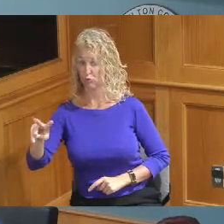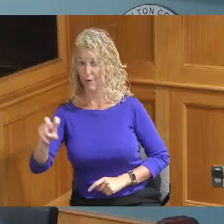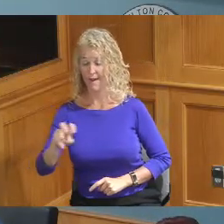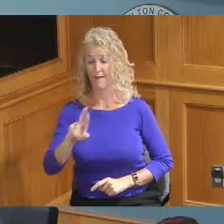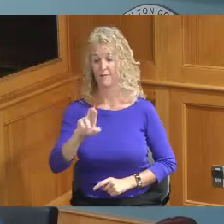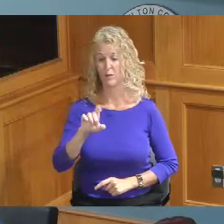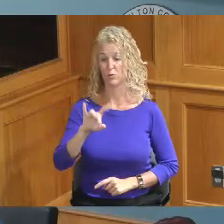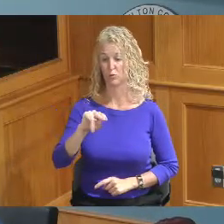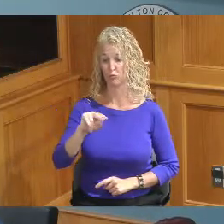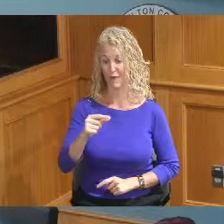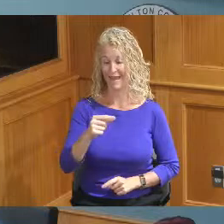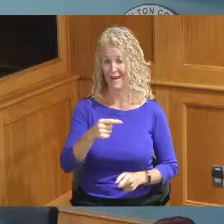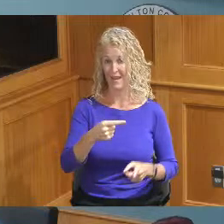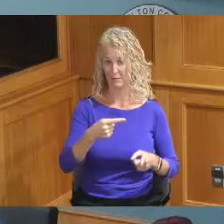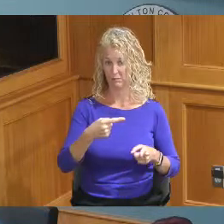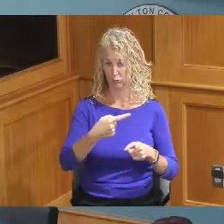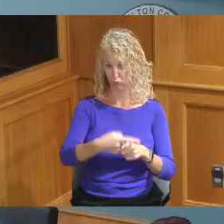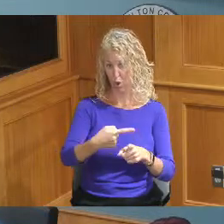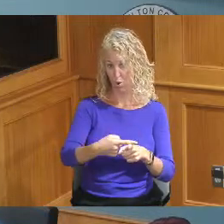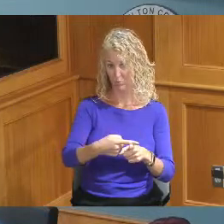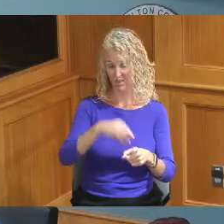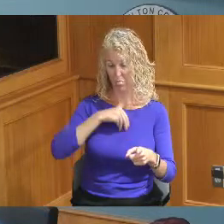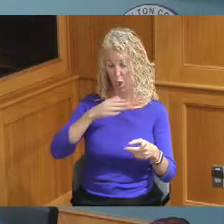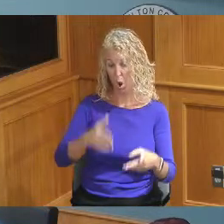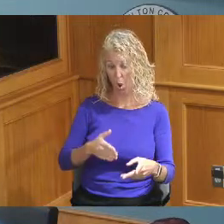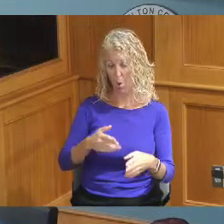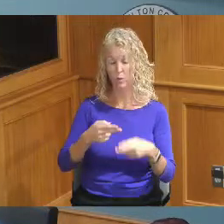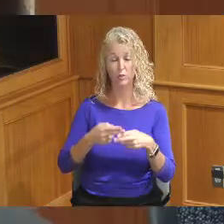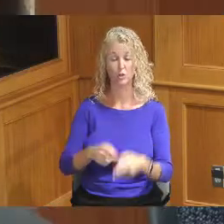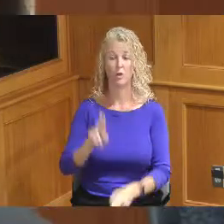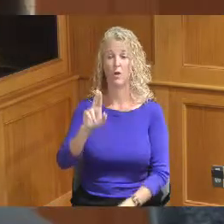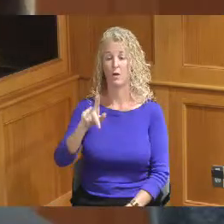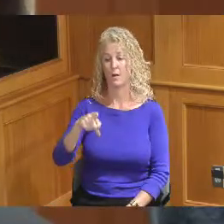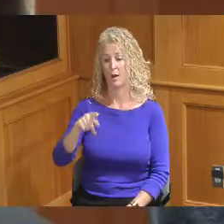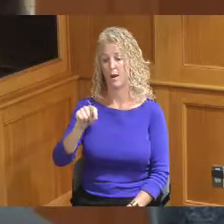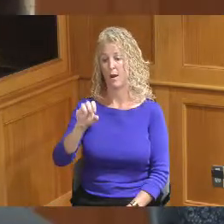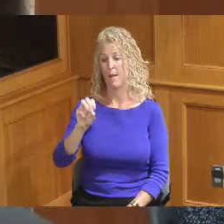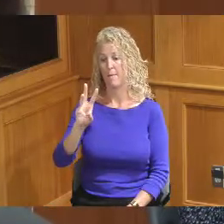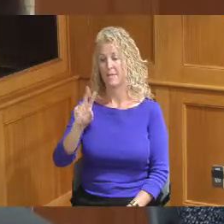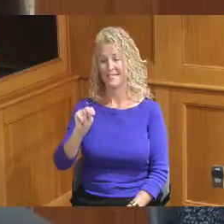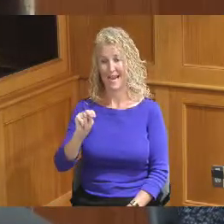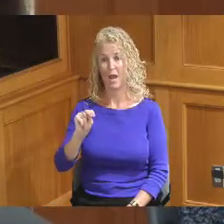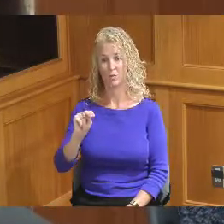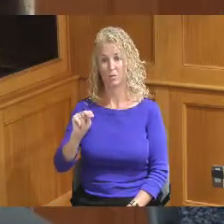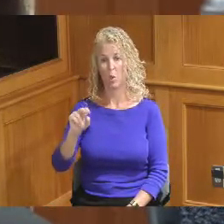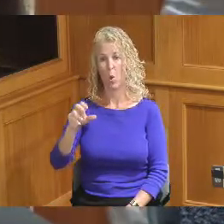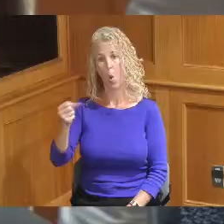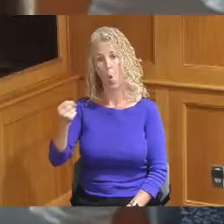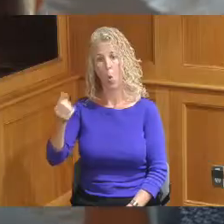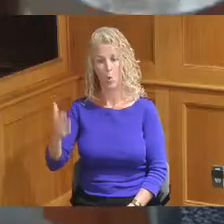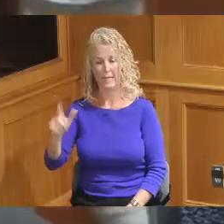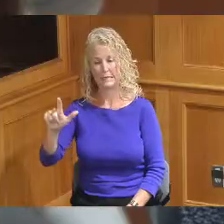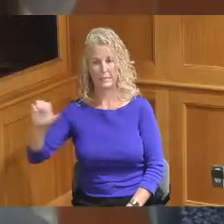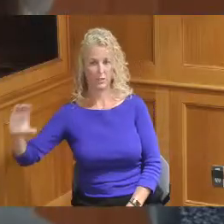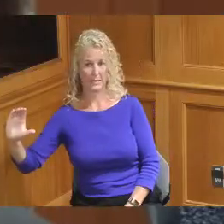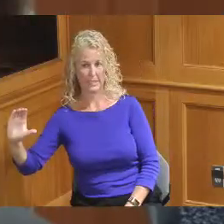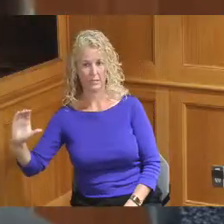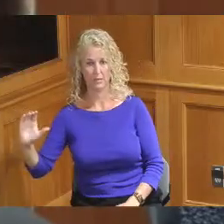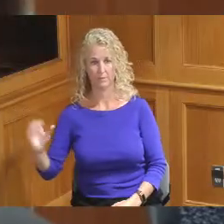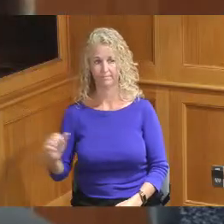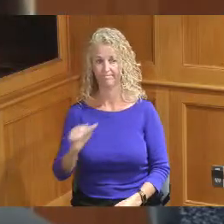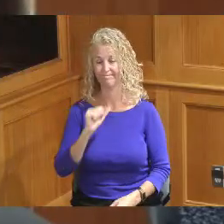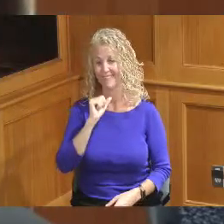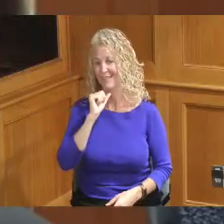Uptown Gateway development. The owner of the property is Uptown SEQ Holdings, LLC. MSD rules and regulations don't